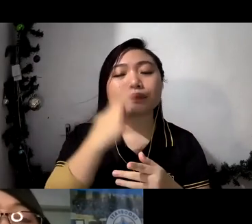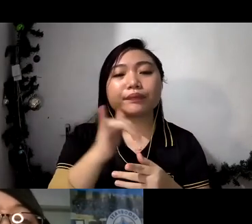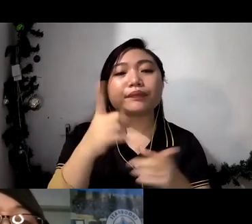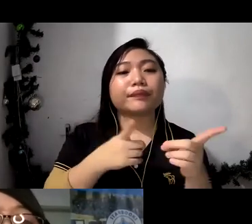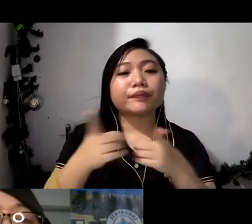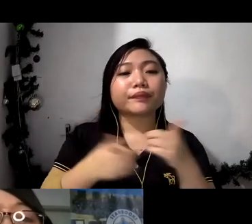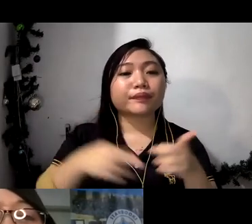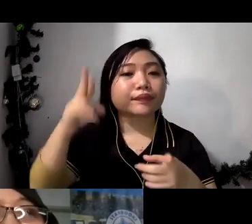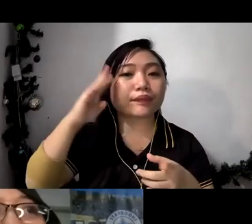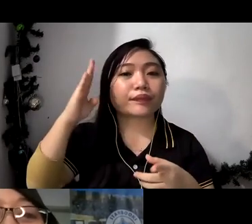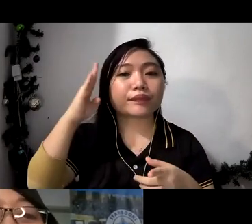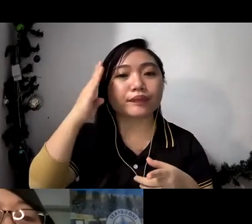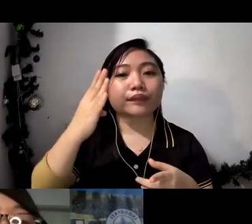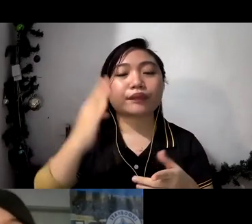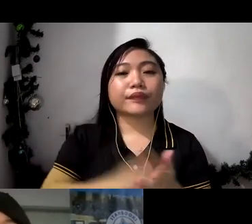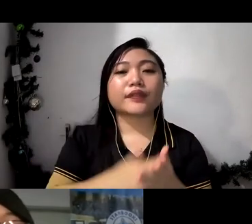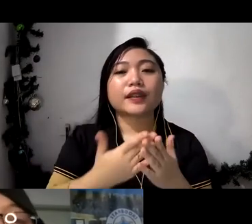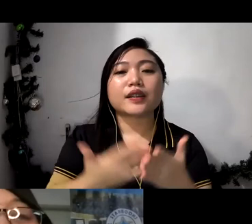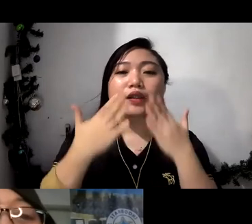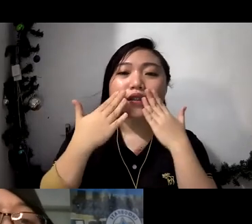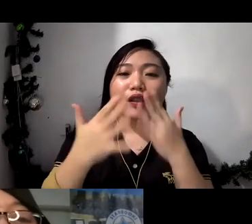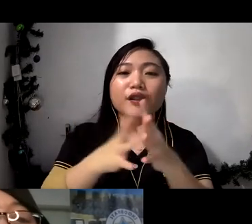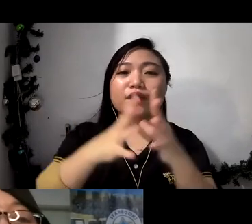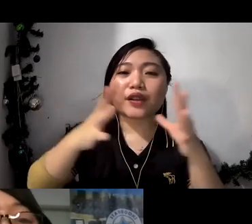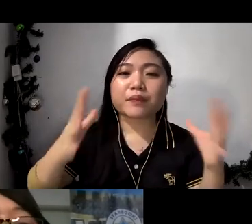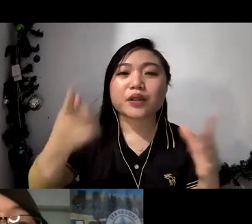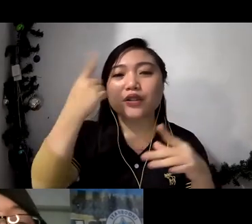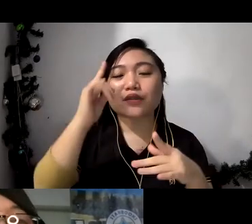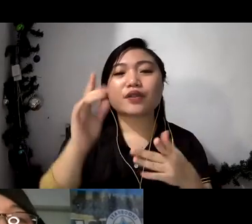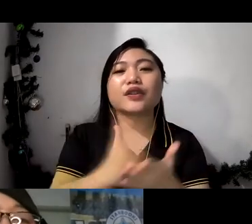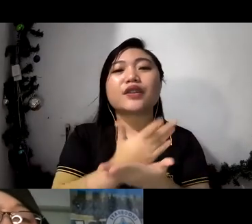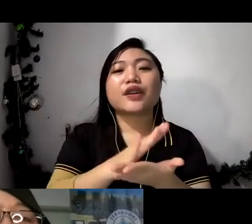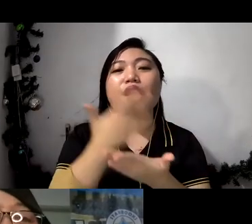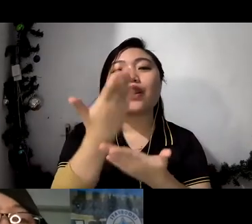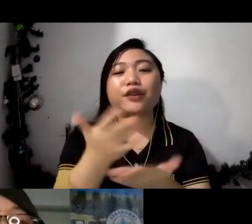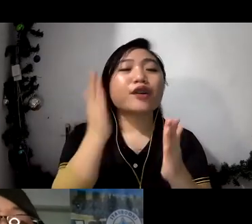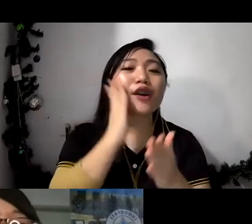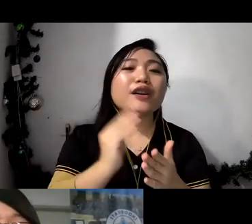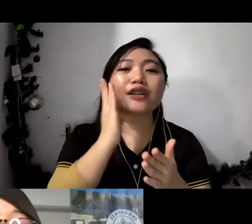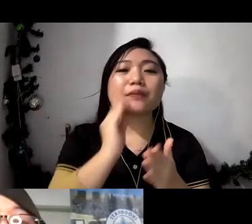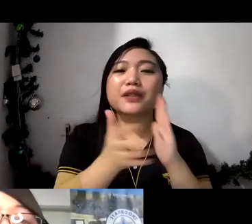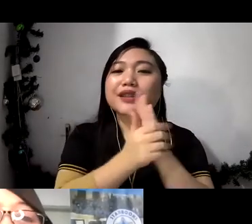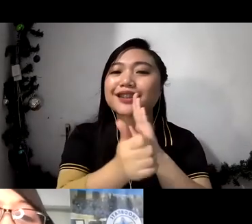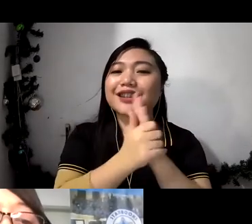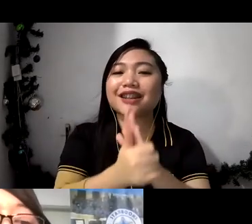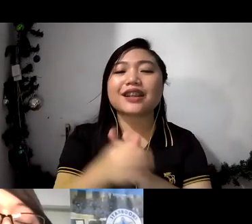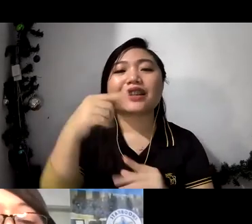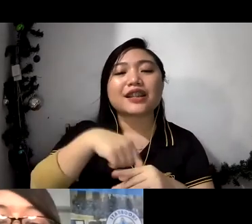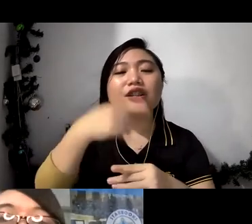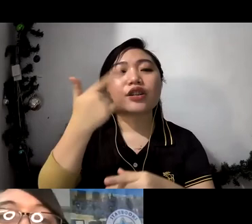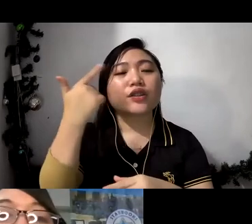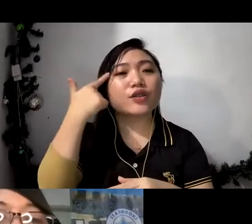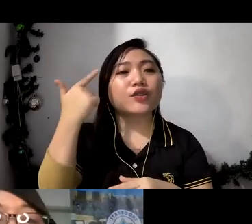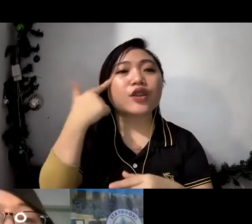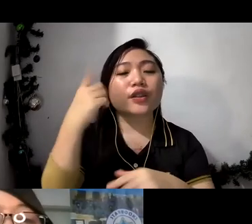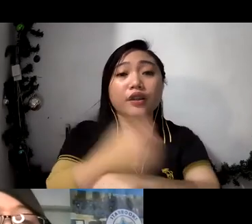Burgos. So Ma'am Gichelle, thank you very much po sa pag-share po ng inyong expertise on gender and development. And then also, thank you to all